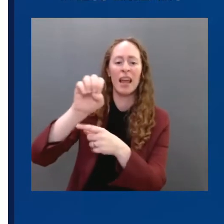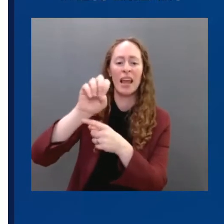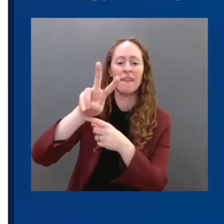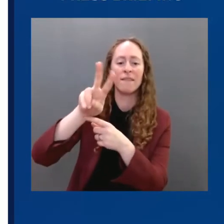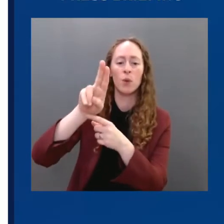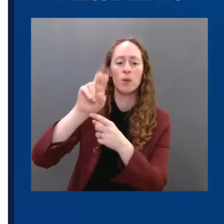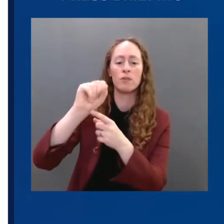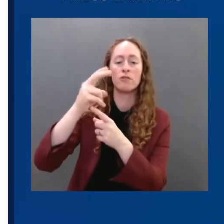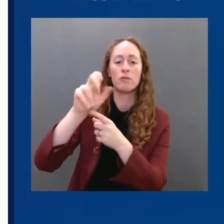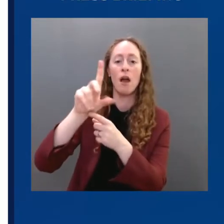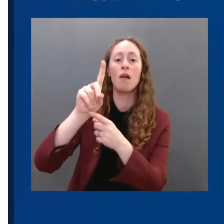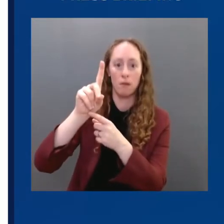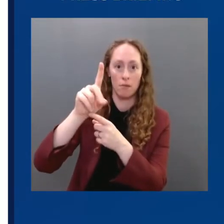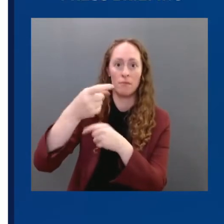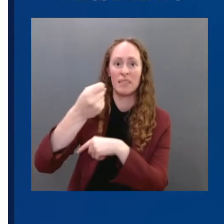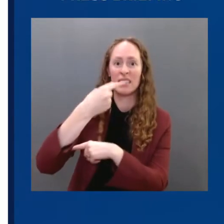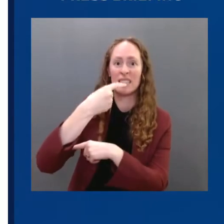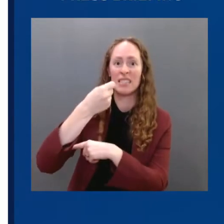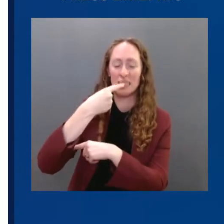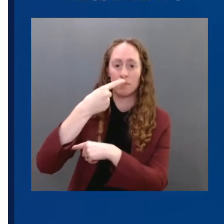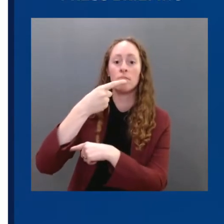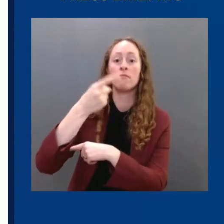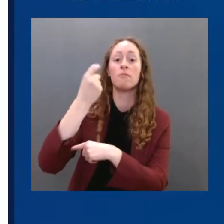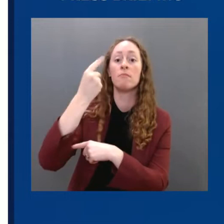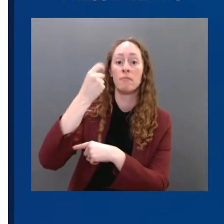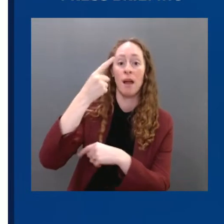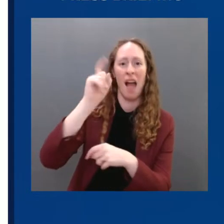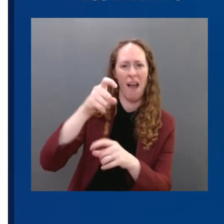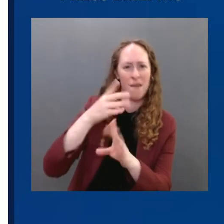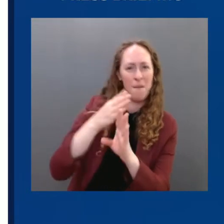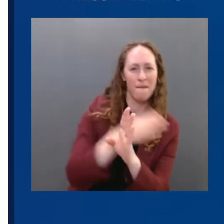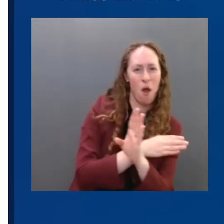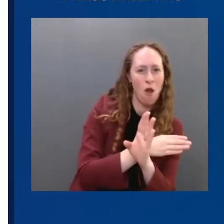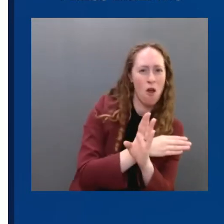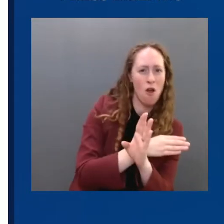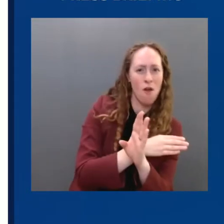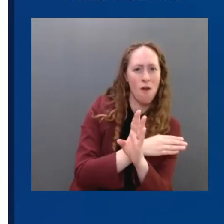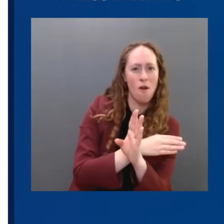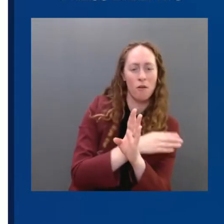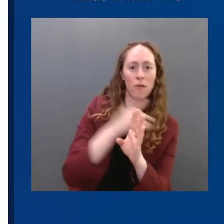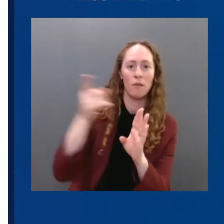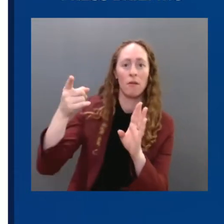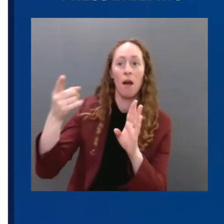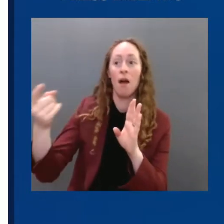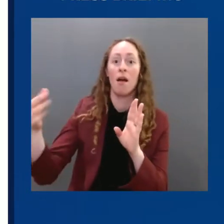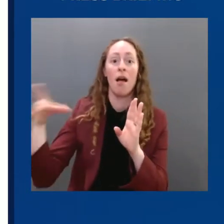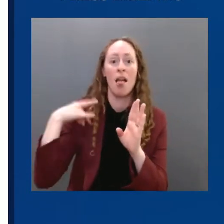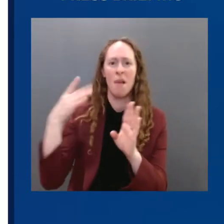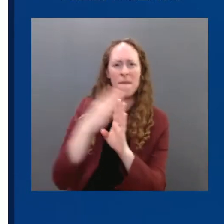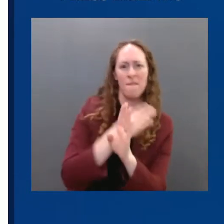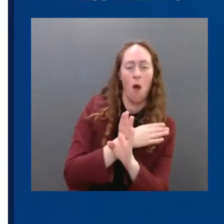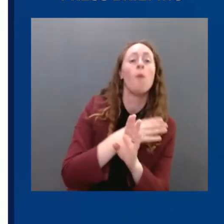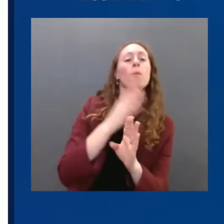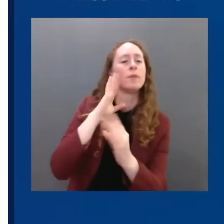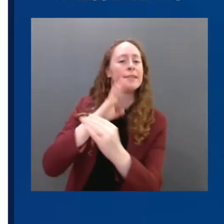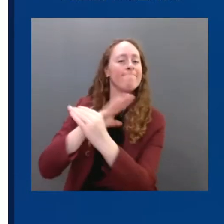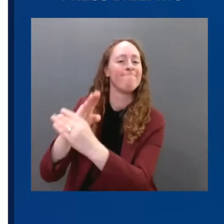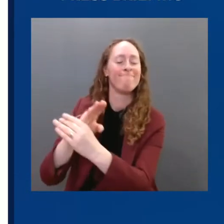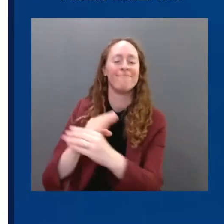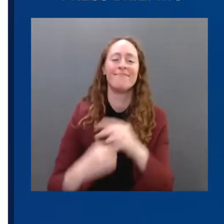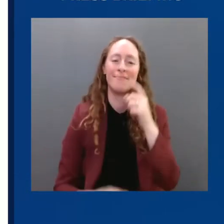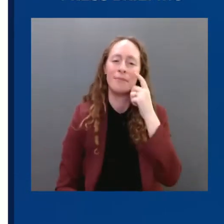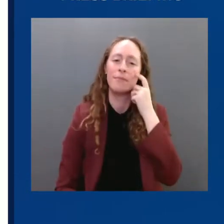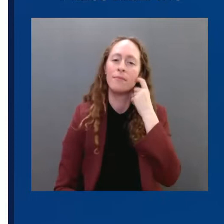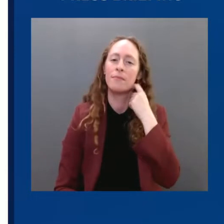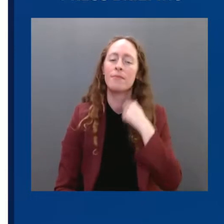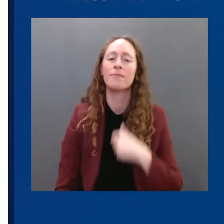slide. And that is meeting the challenge of SARS-CoV-2 and BA5. Variants